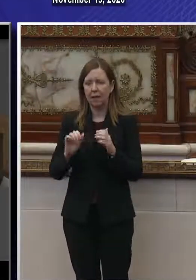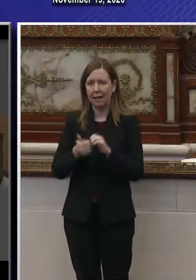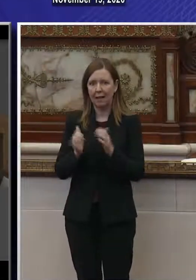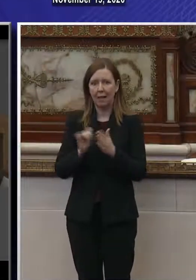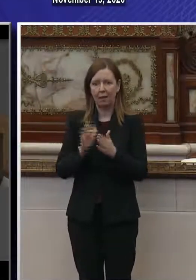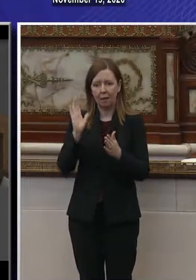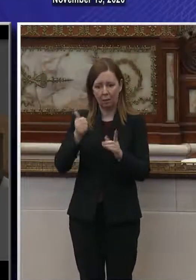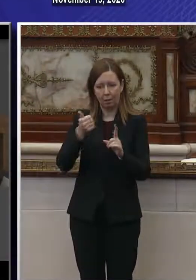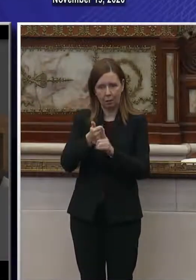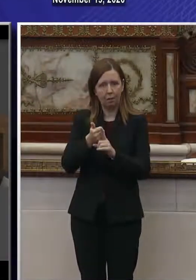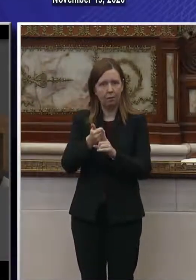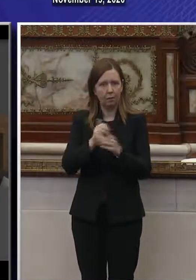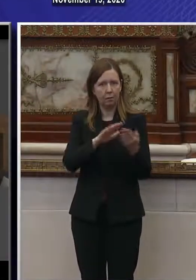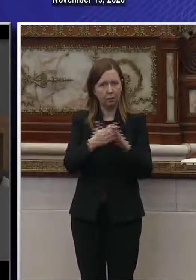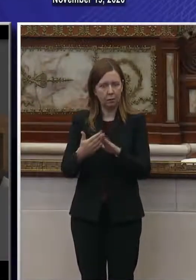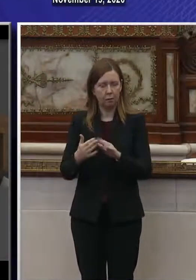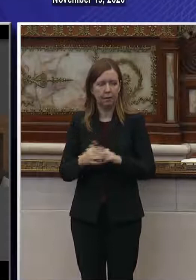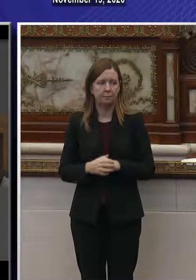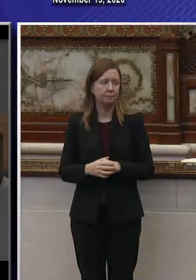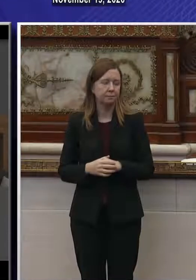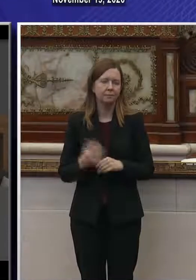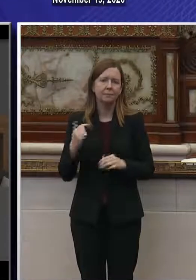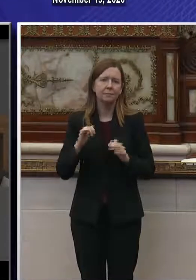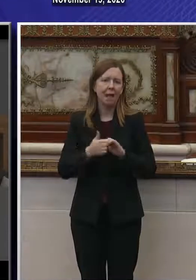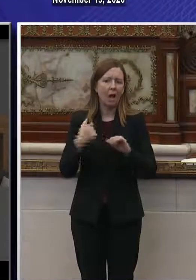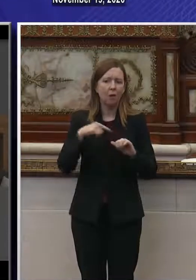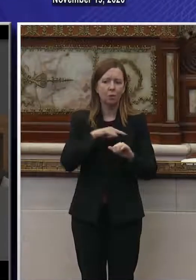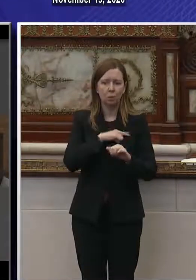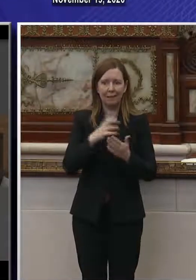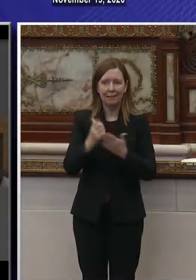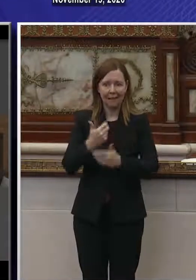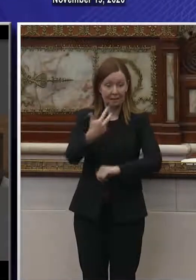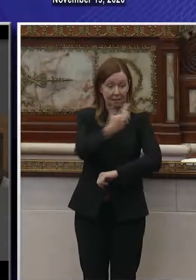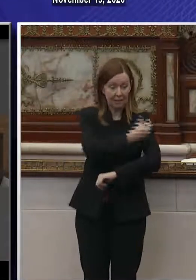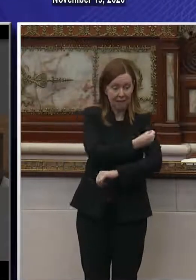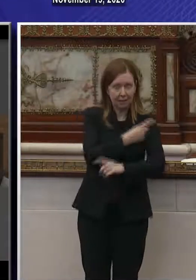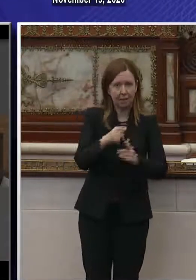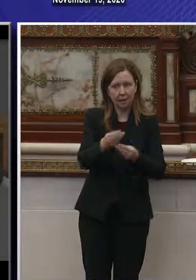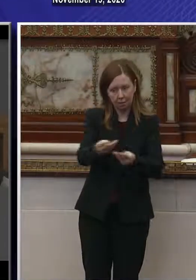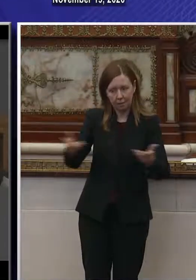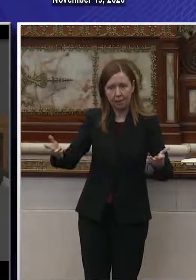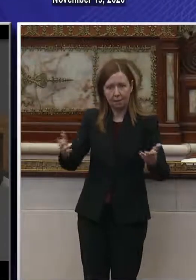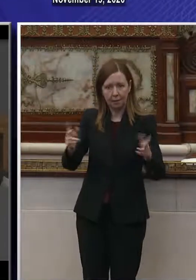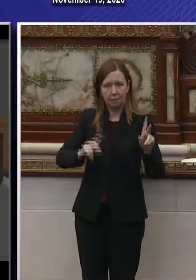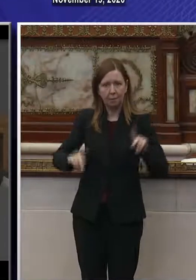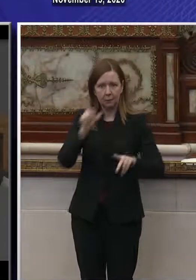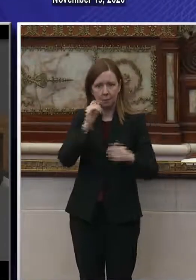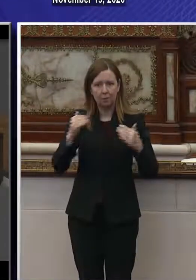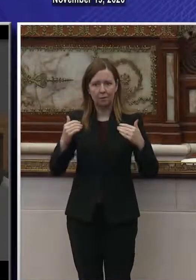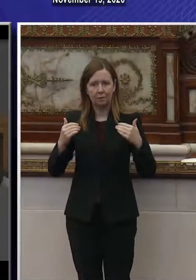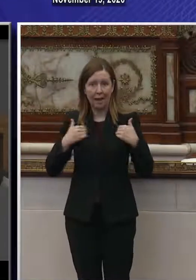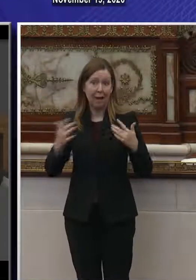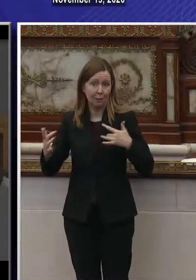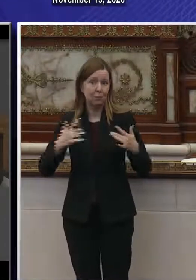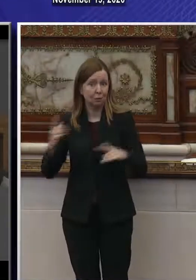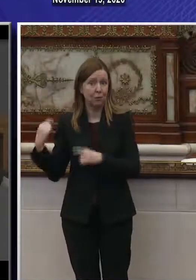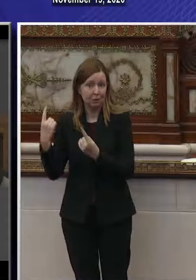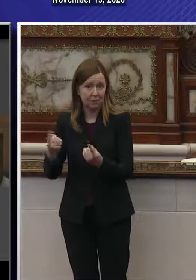have an effect on our community. And how do we get it into the communities that have had